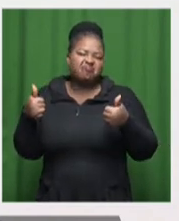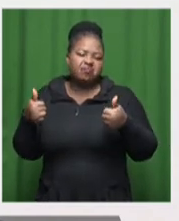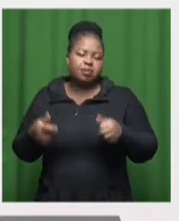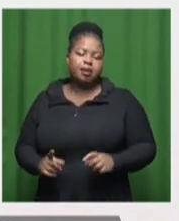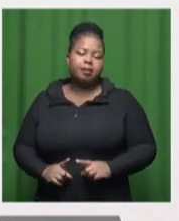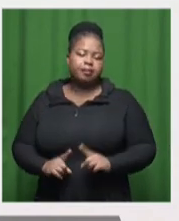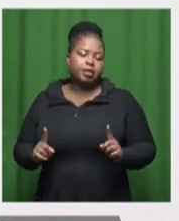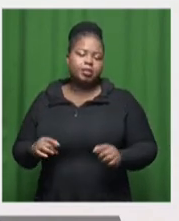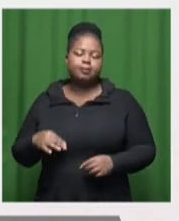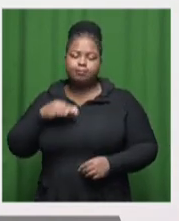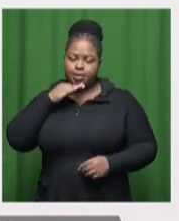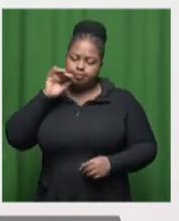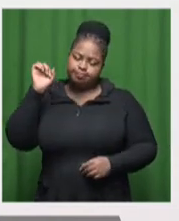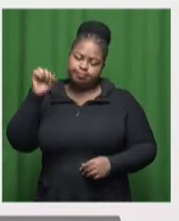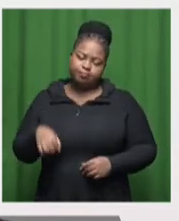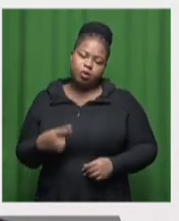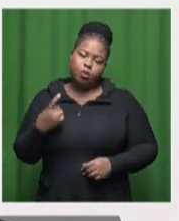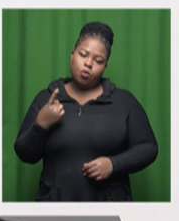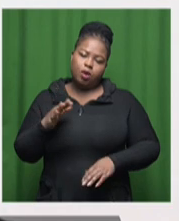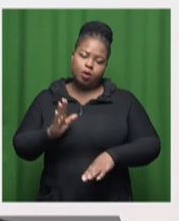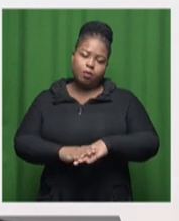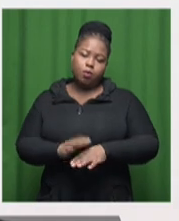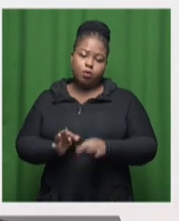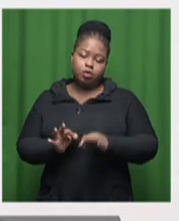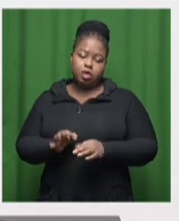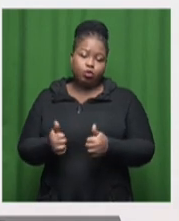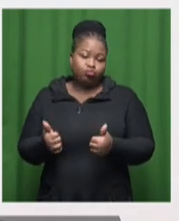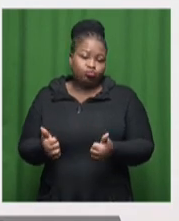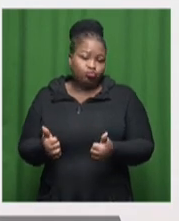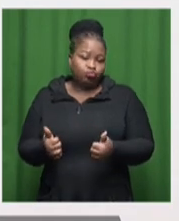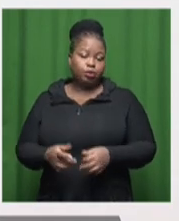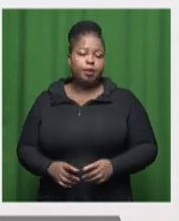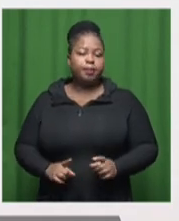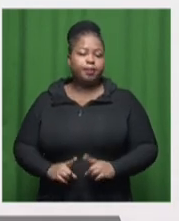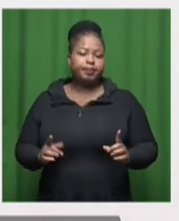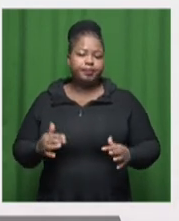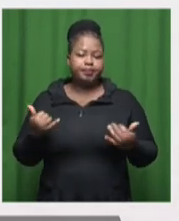that extent, yes, one more party. Currently, the